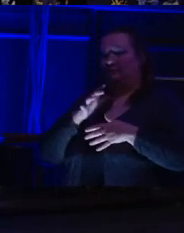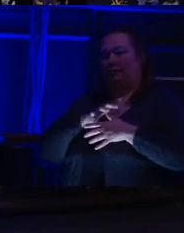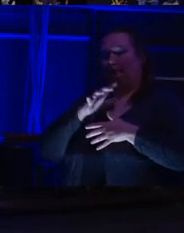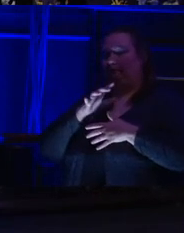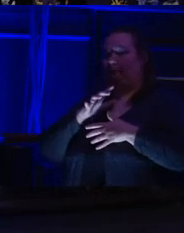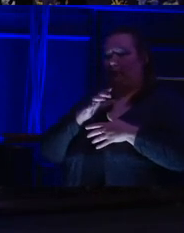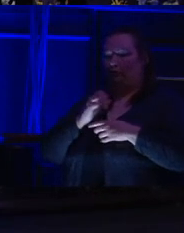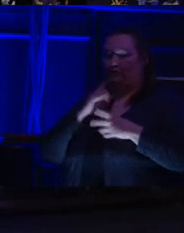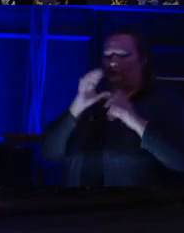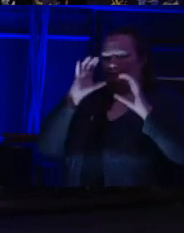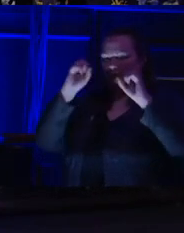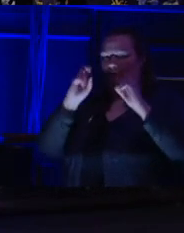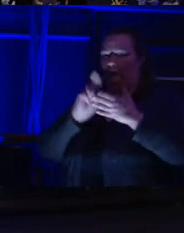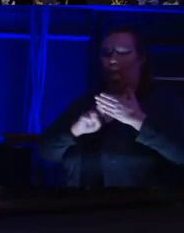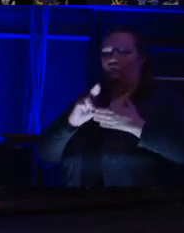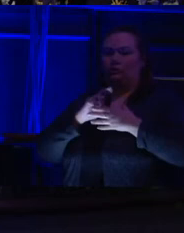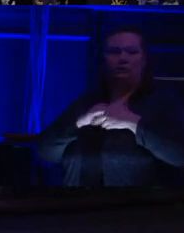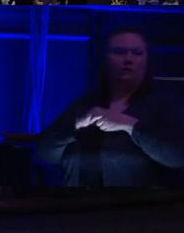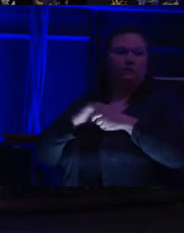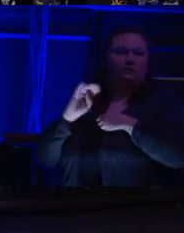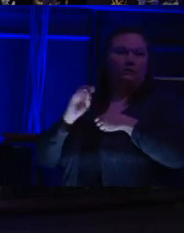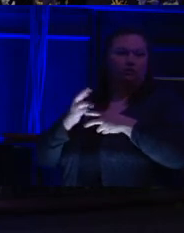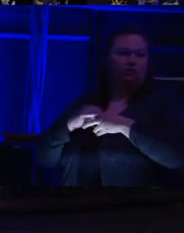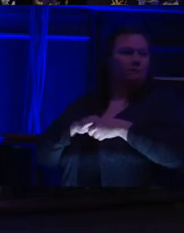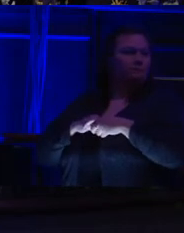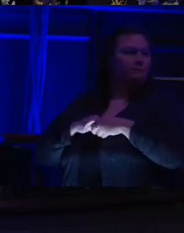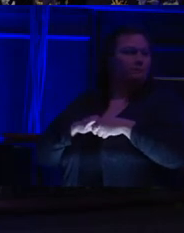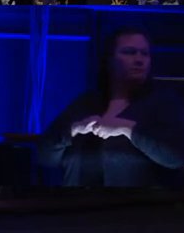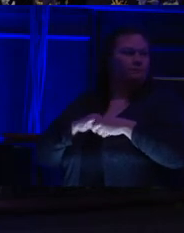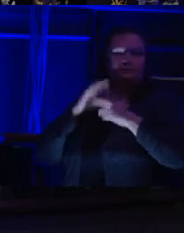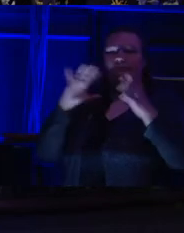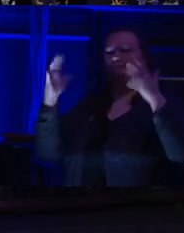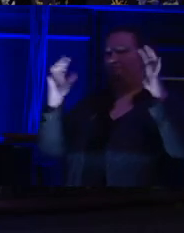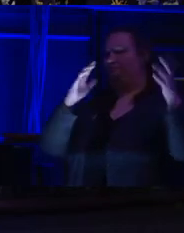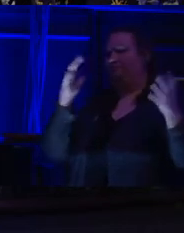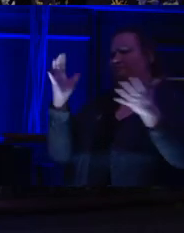as president of the University of Michigan.